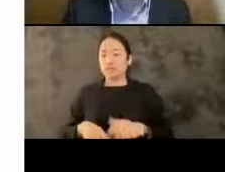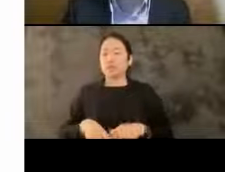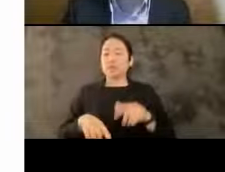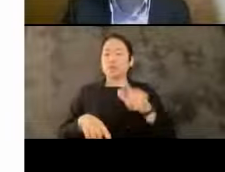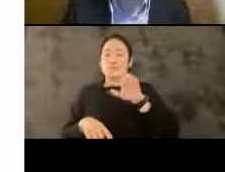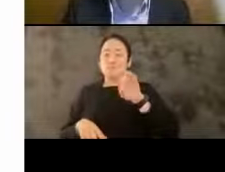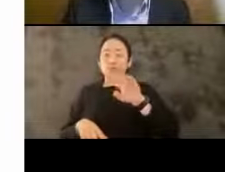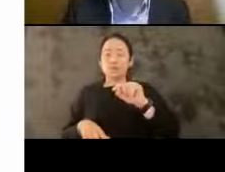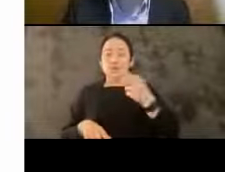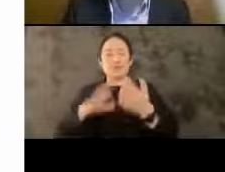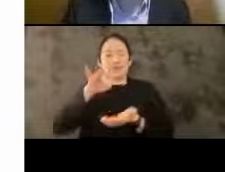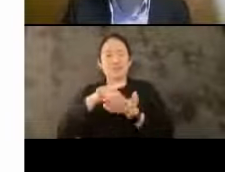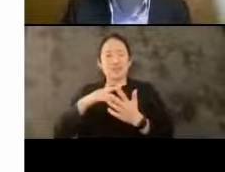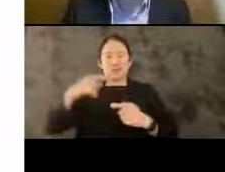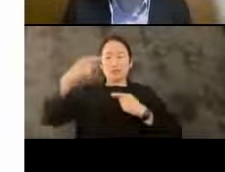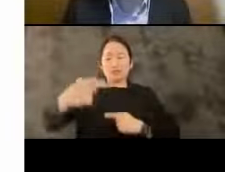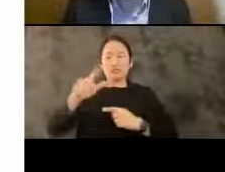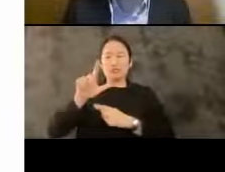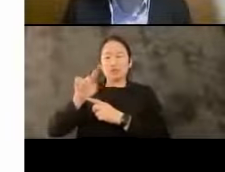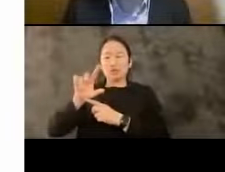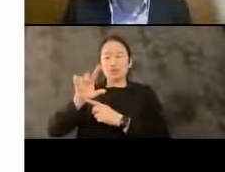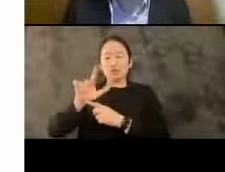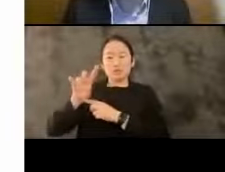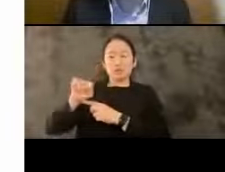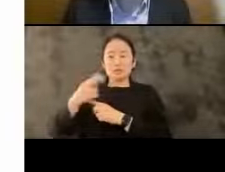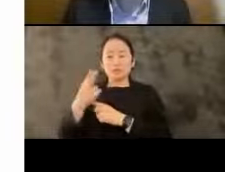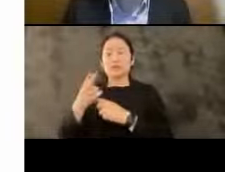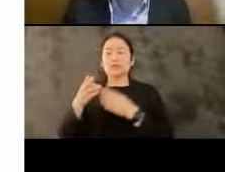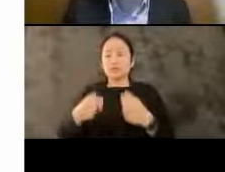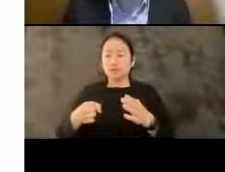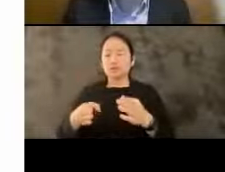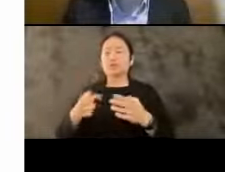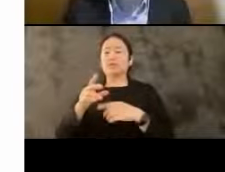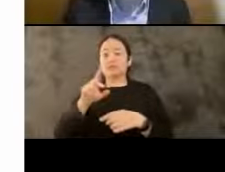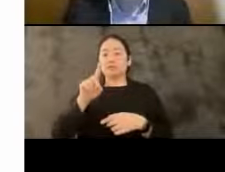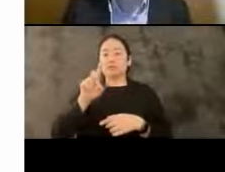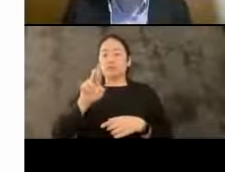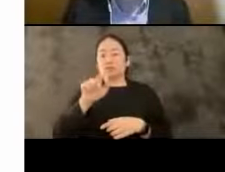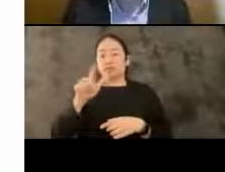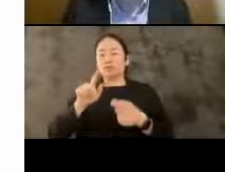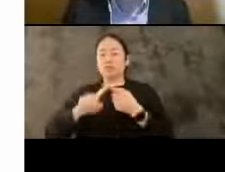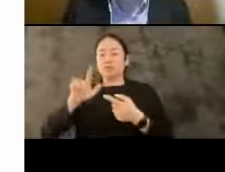27th Street from Lisbon to Drexel, then to Northwestern Mutual Campus in Franklin,